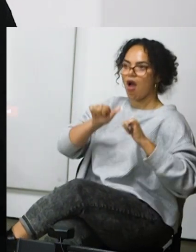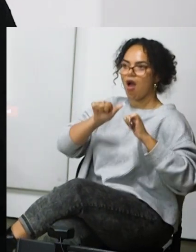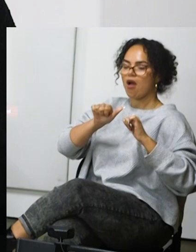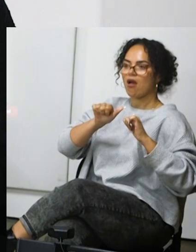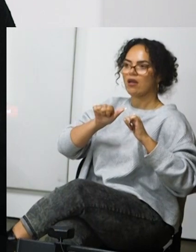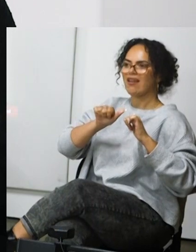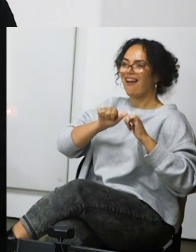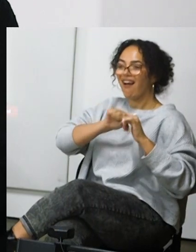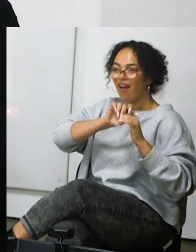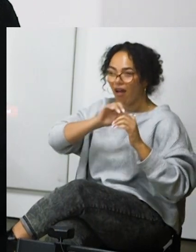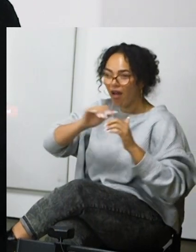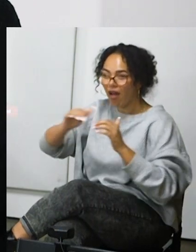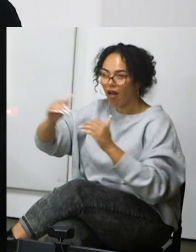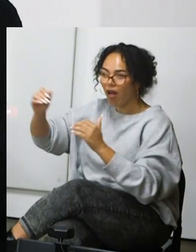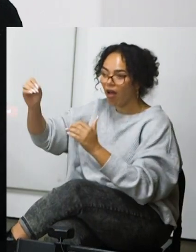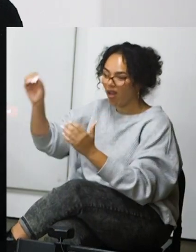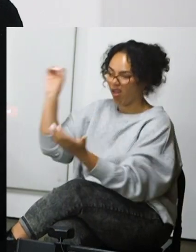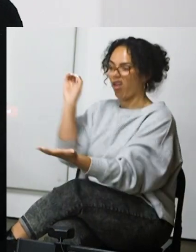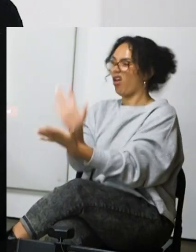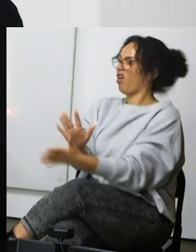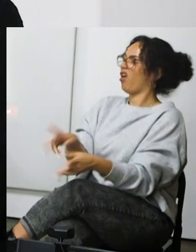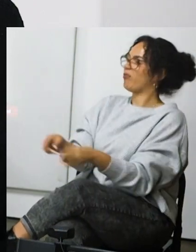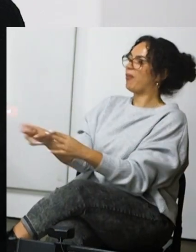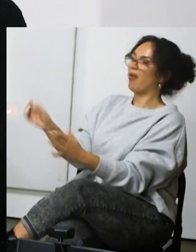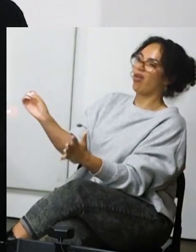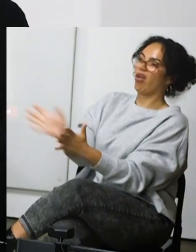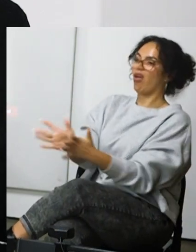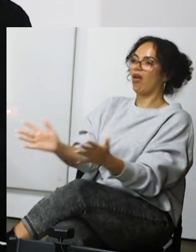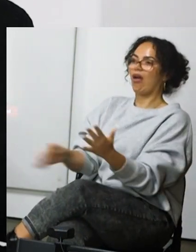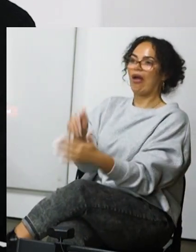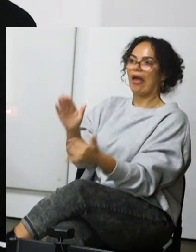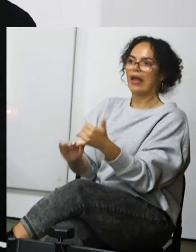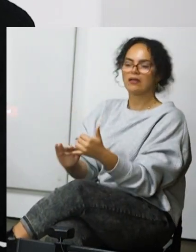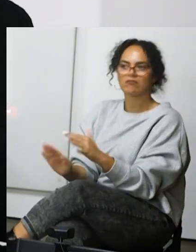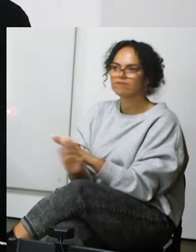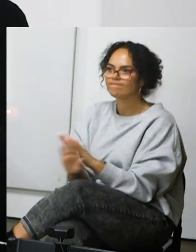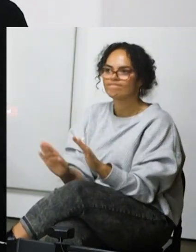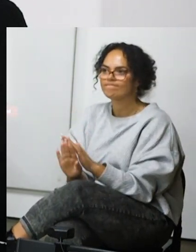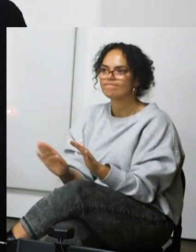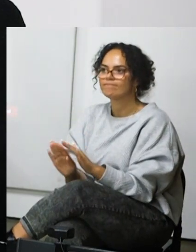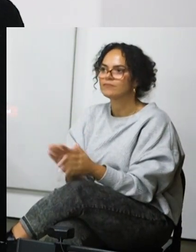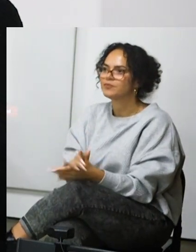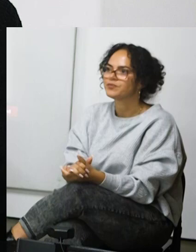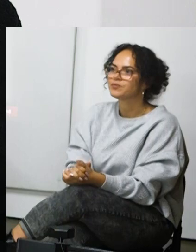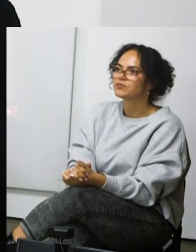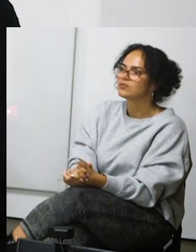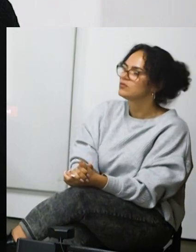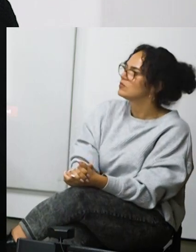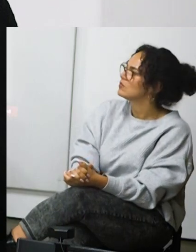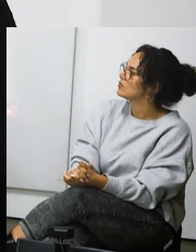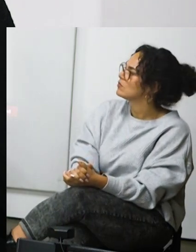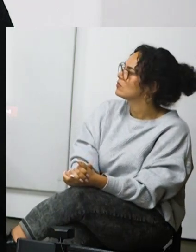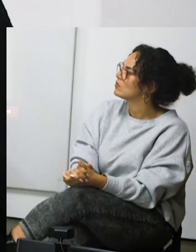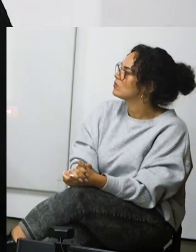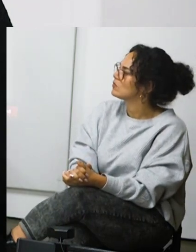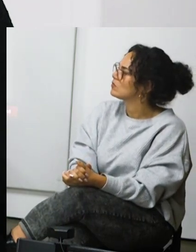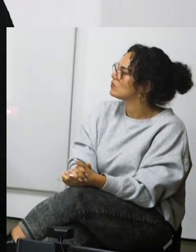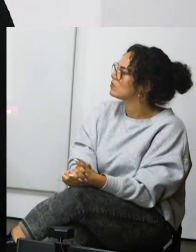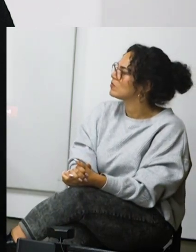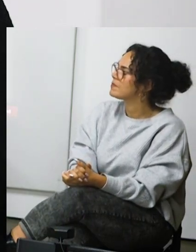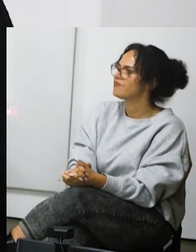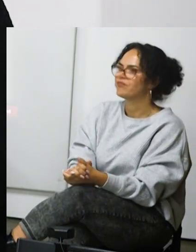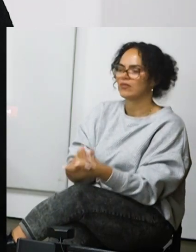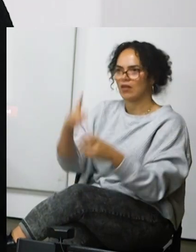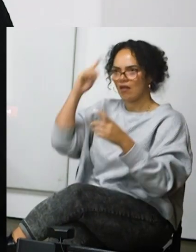it at the end, and thinking about, I think, what captions can do for your work rather than thinking what I have to do to